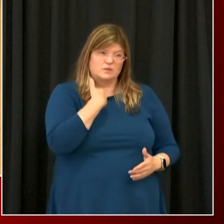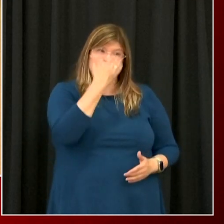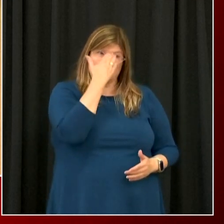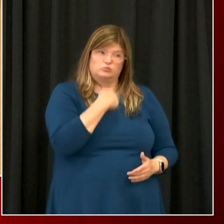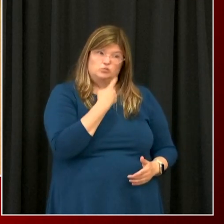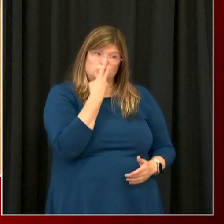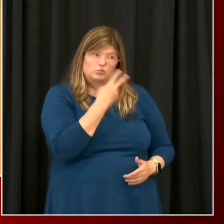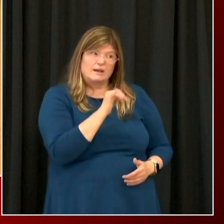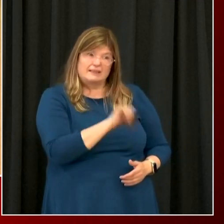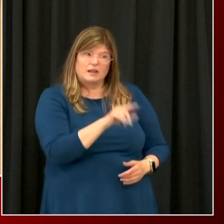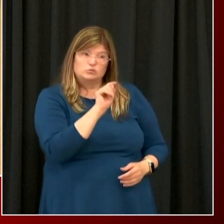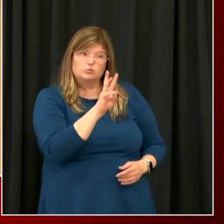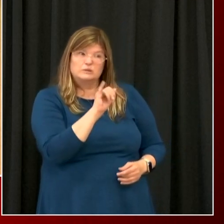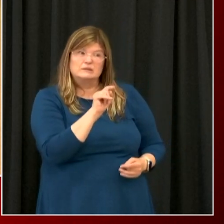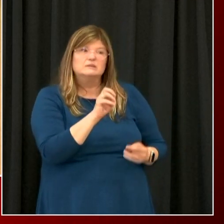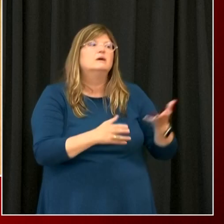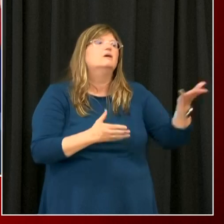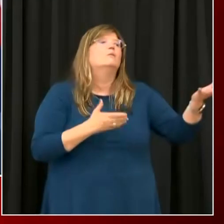to ask your reaction.